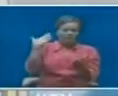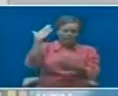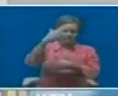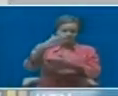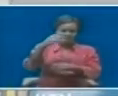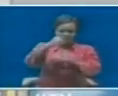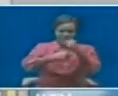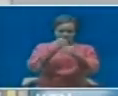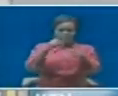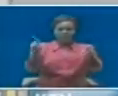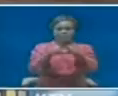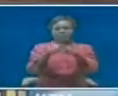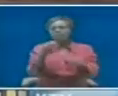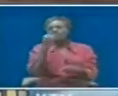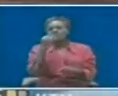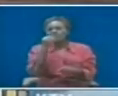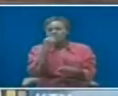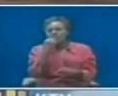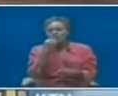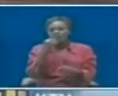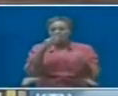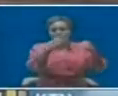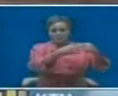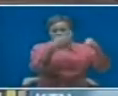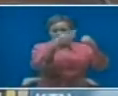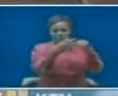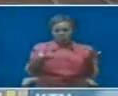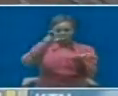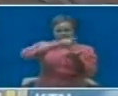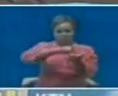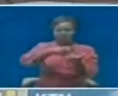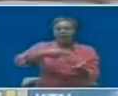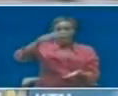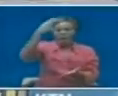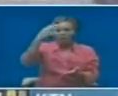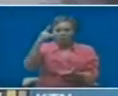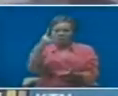and food and energy prices in August rose to a significant high of